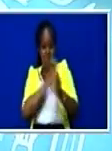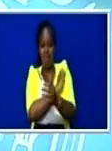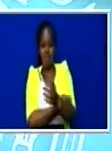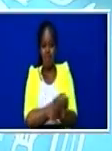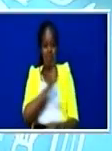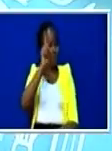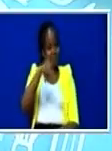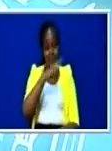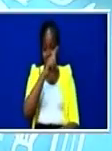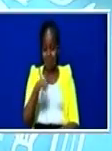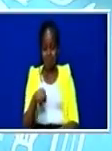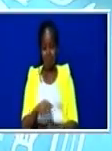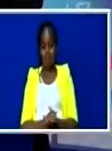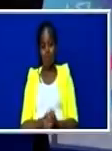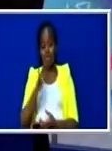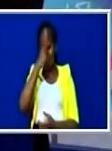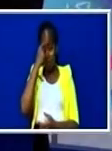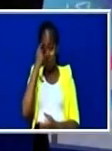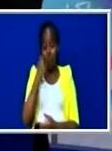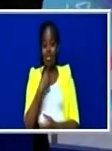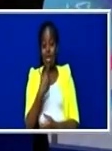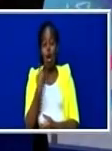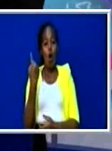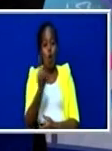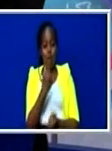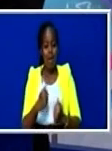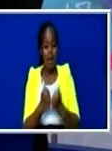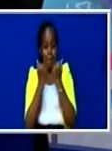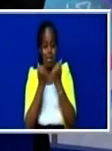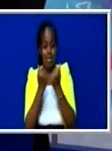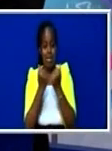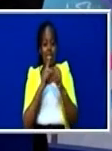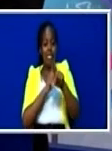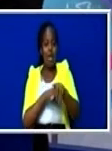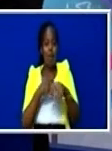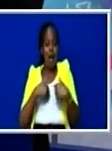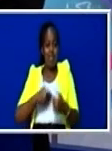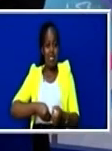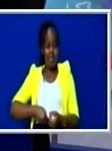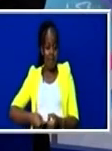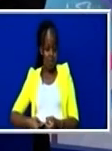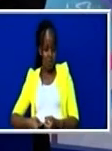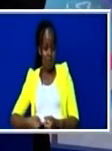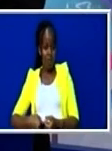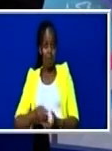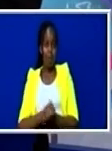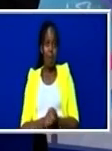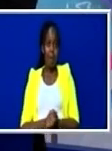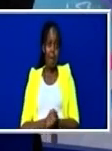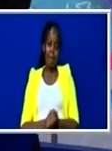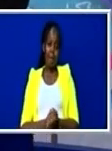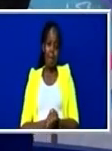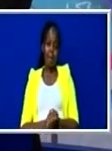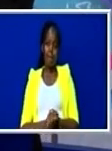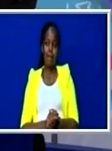get a mark. Exactly. Yeah, because it only happens during starvation. Yeah, it only happens during